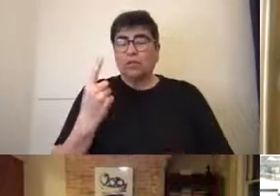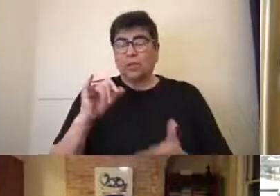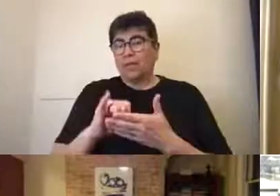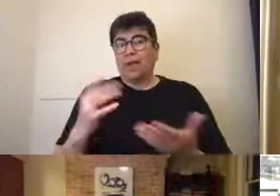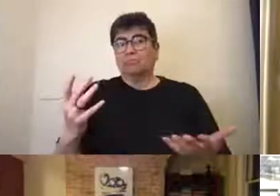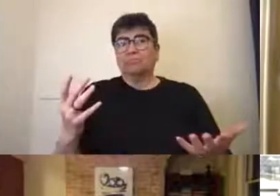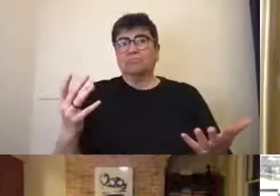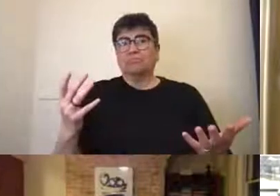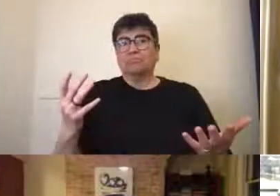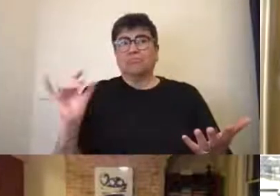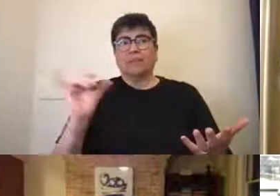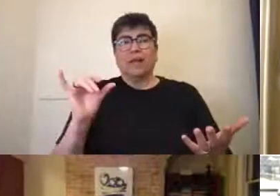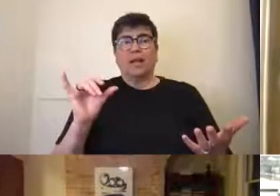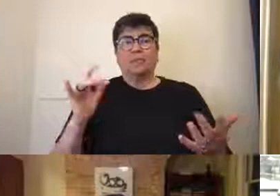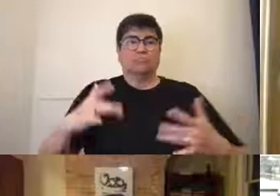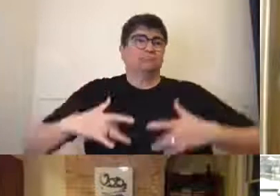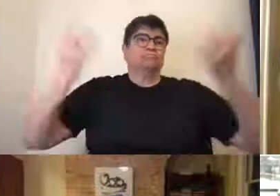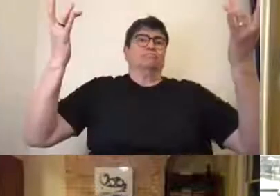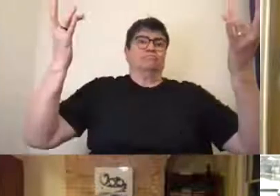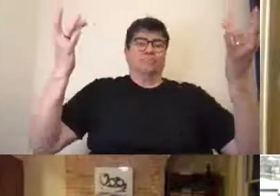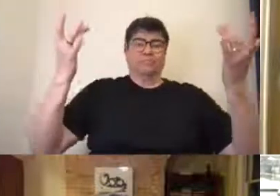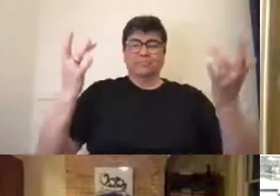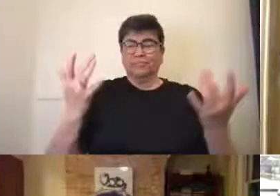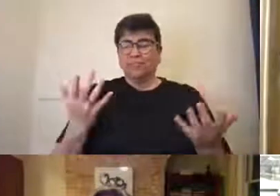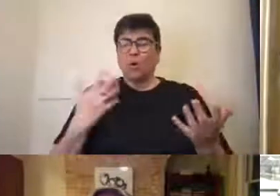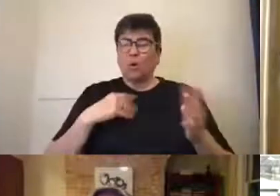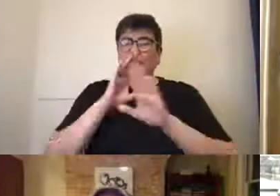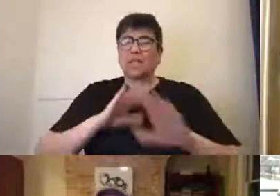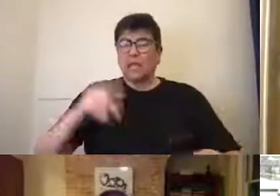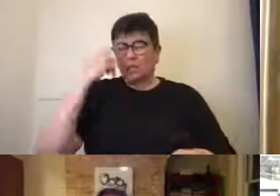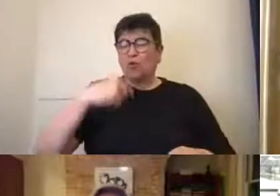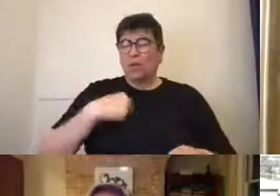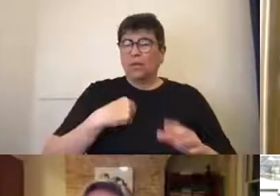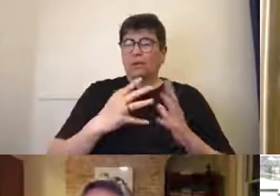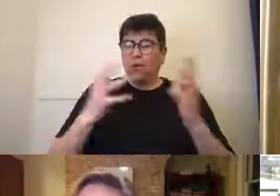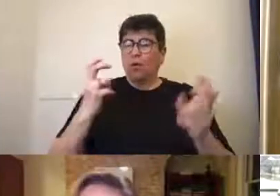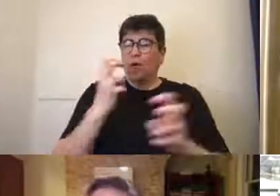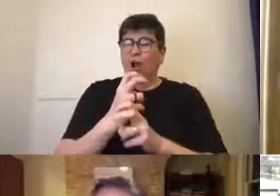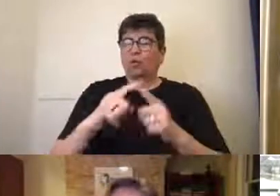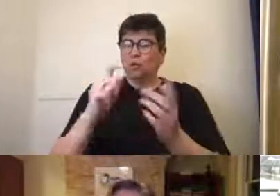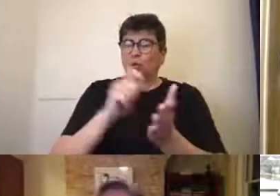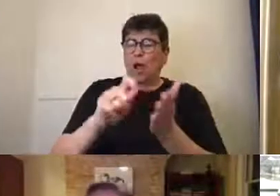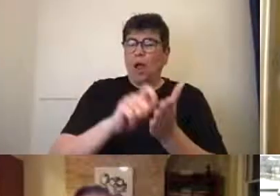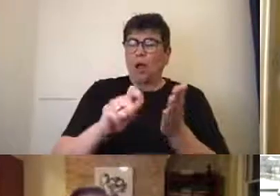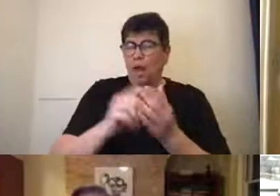like ecstatic. So silence for me is very, very hard to write through and convey, but I want y'all to